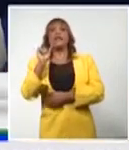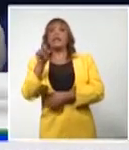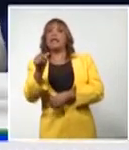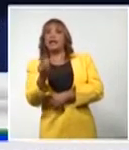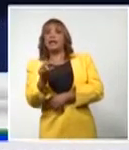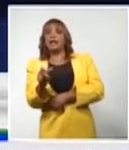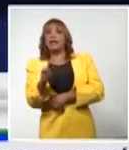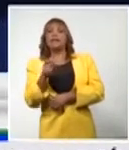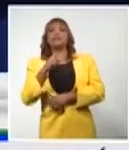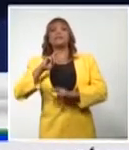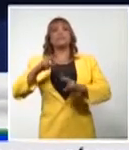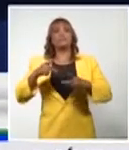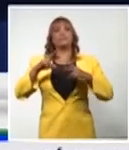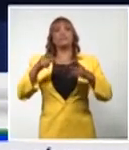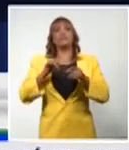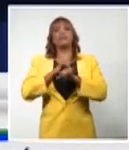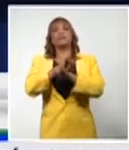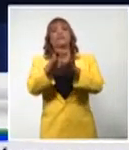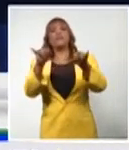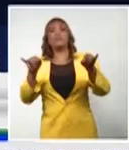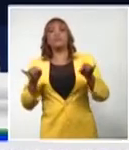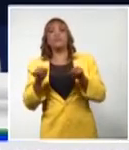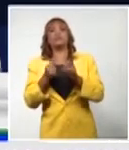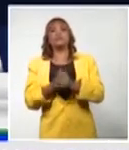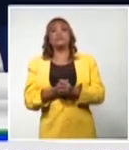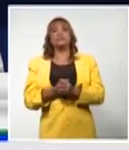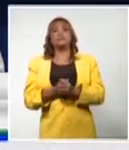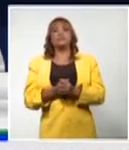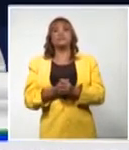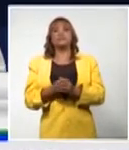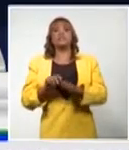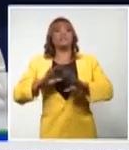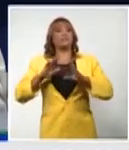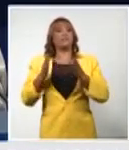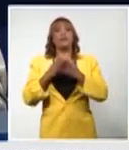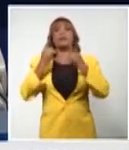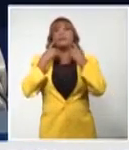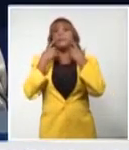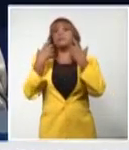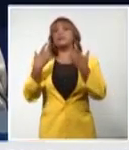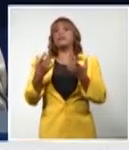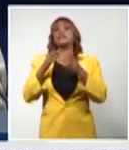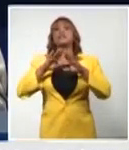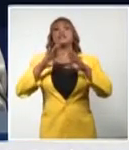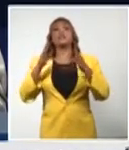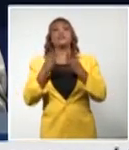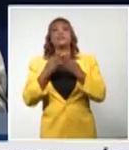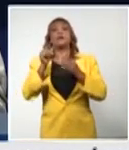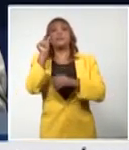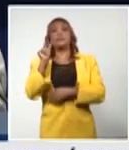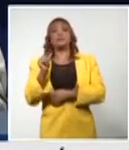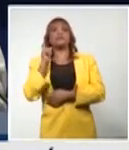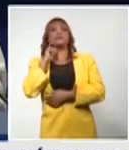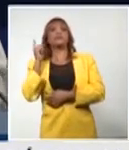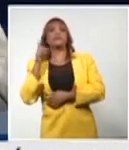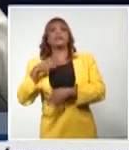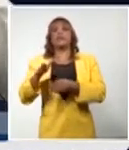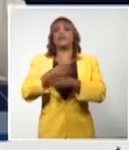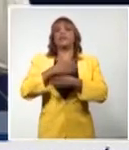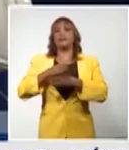interpreter, to our radio stations also broadcasting this briefing, and to all of those following us from different